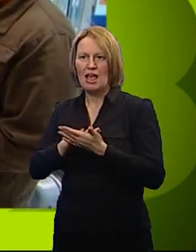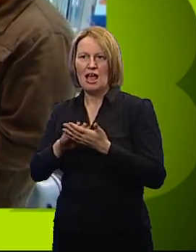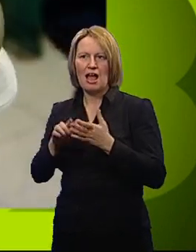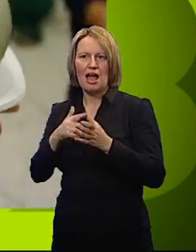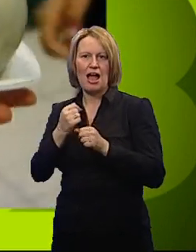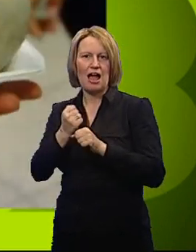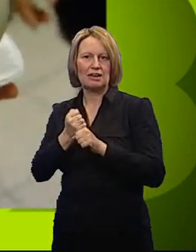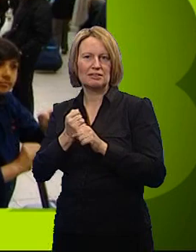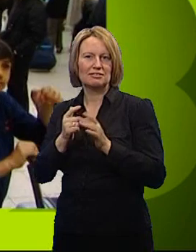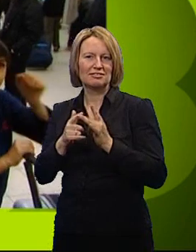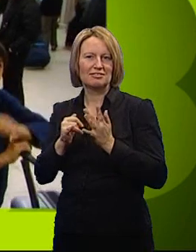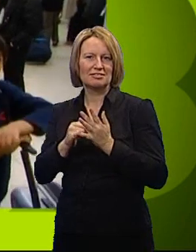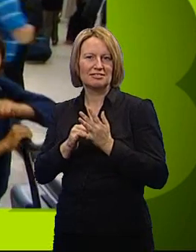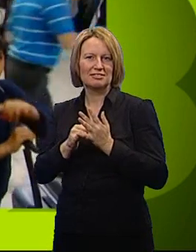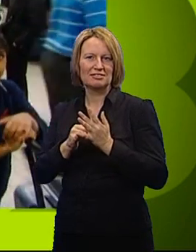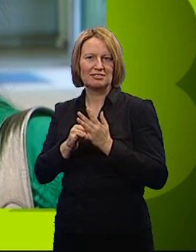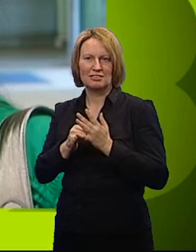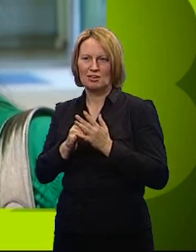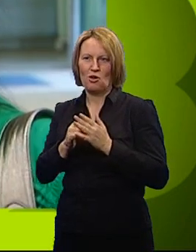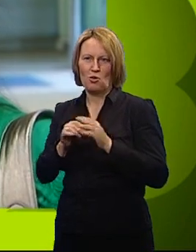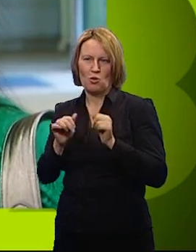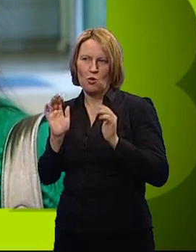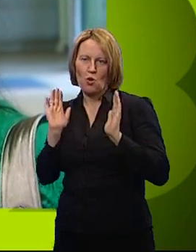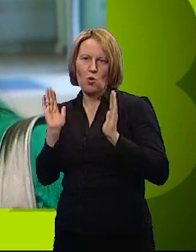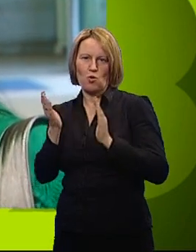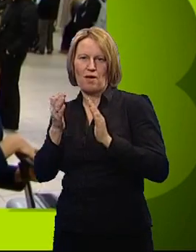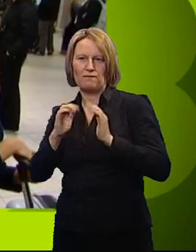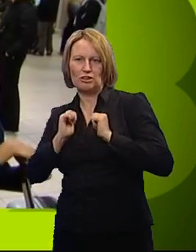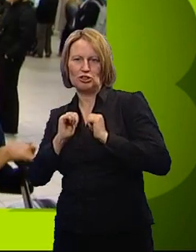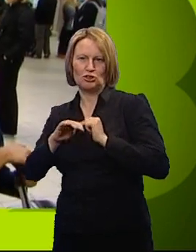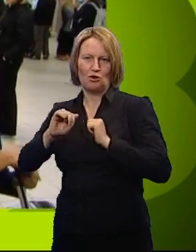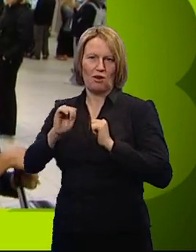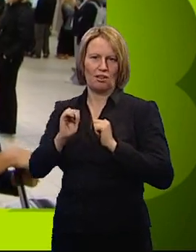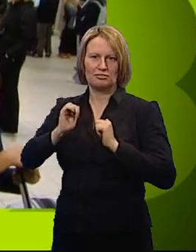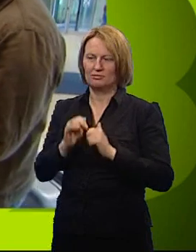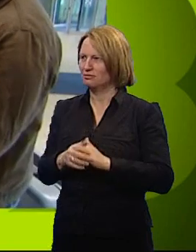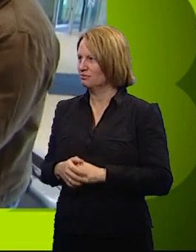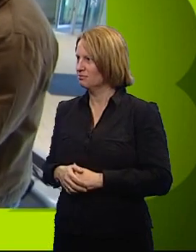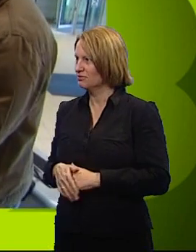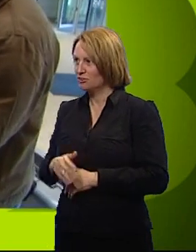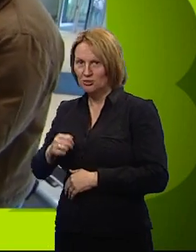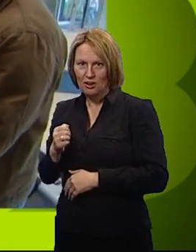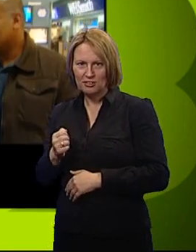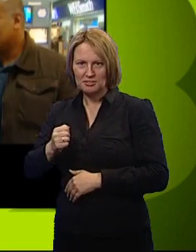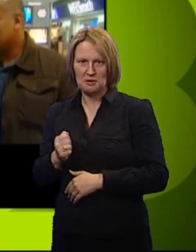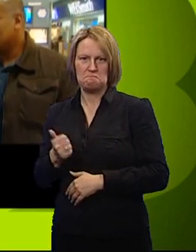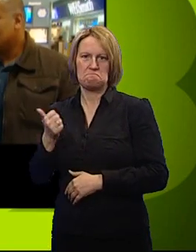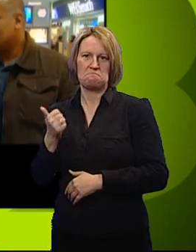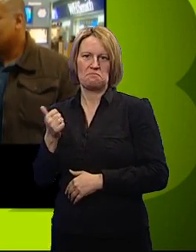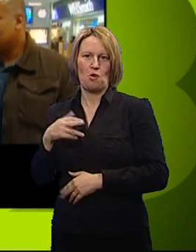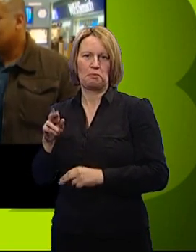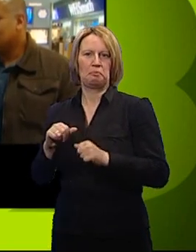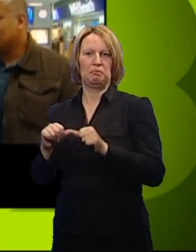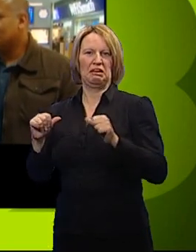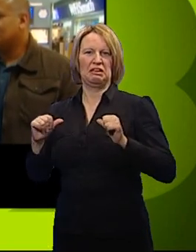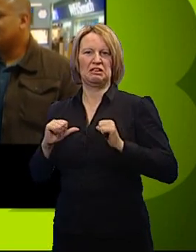was haggis. It's a Hoston Castle adventure in Scotland. I'm going to Scotland. I was hoping for a